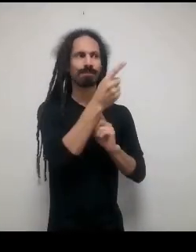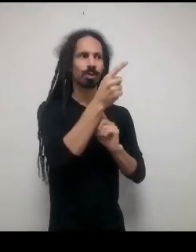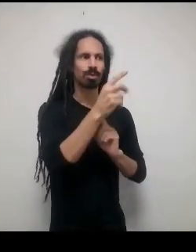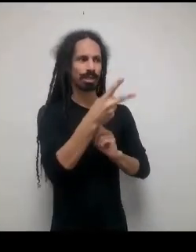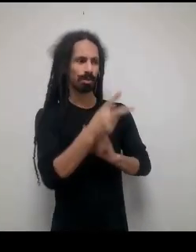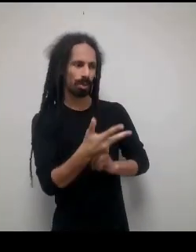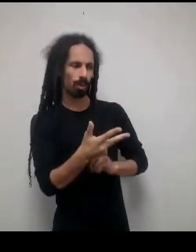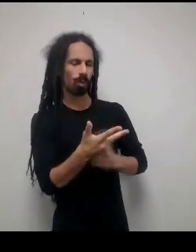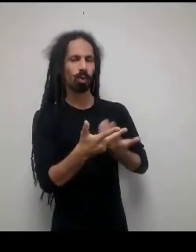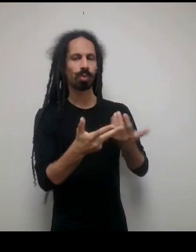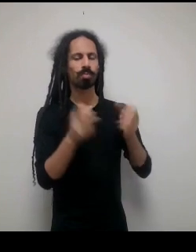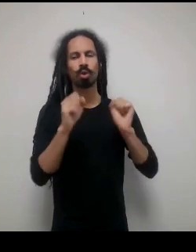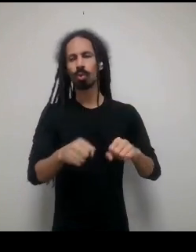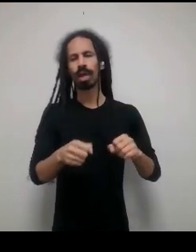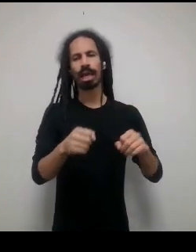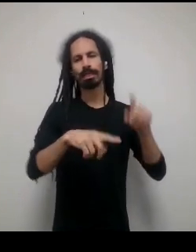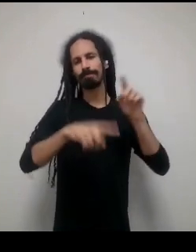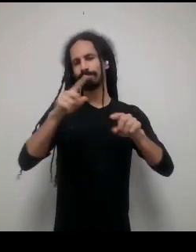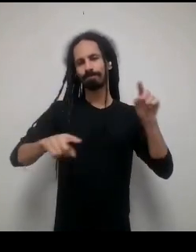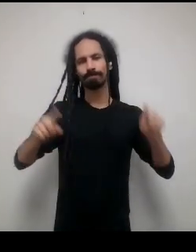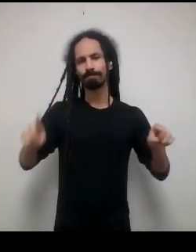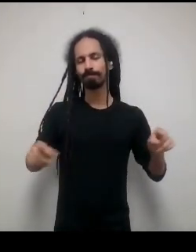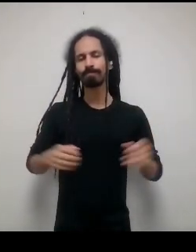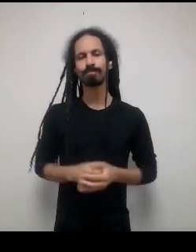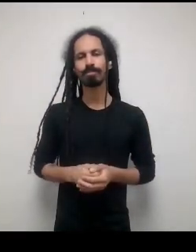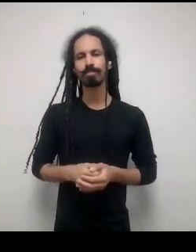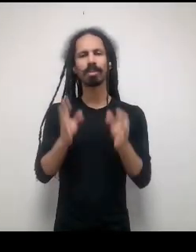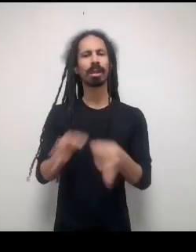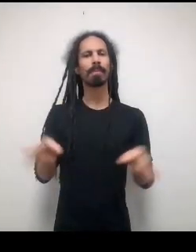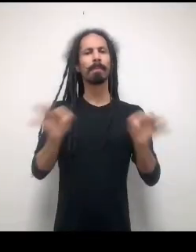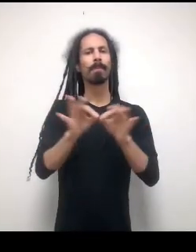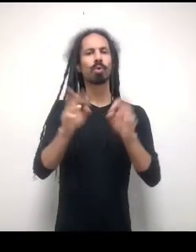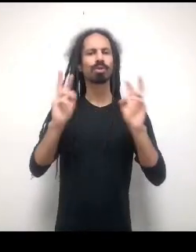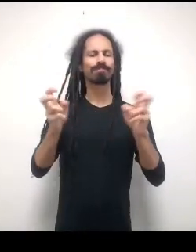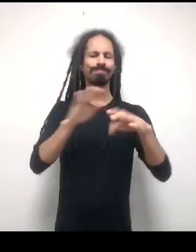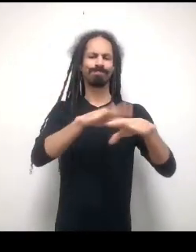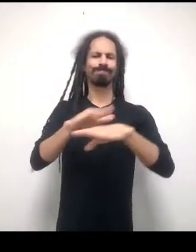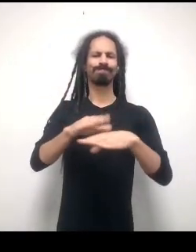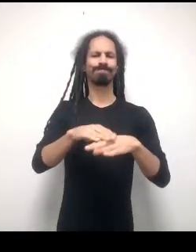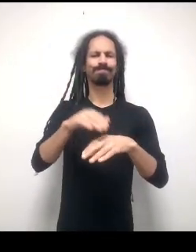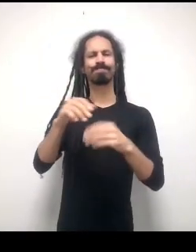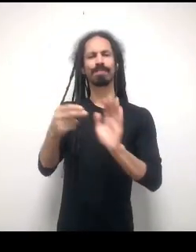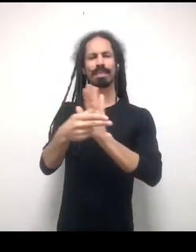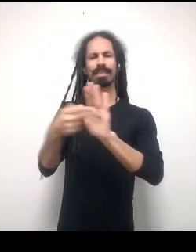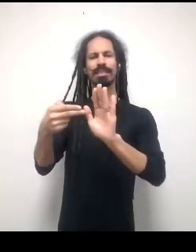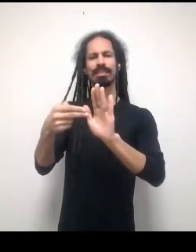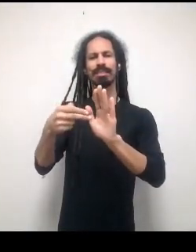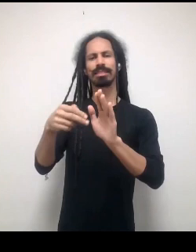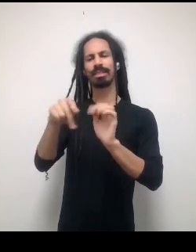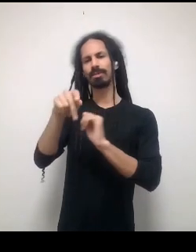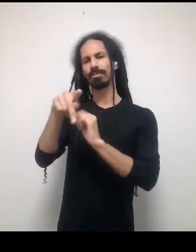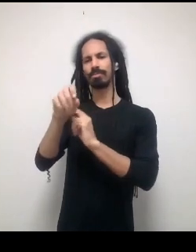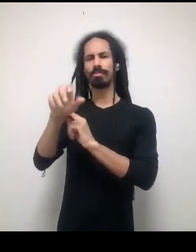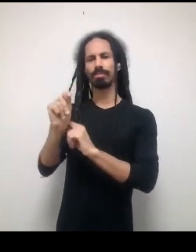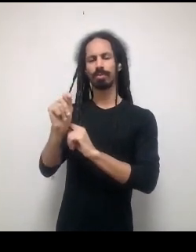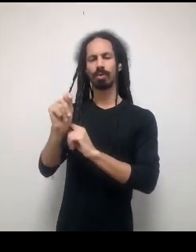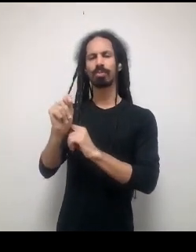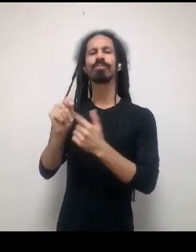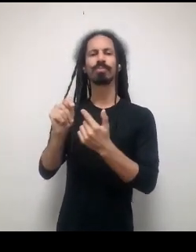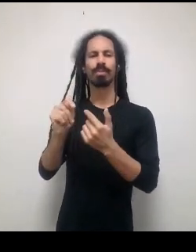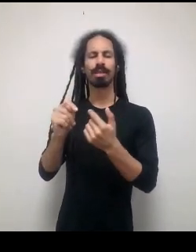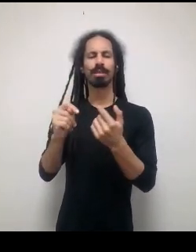as well. But the importance of signposts is that they help provide clarity for your audience. Your audience will be able to